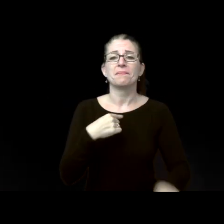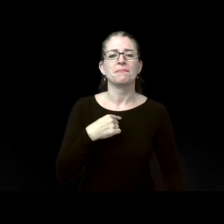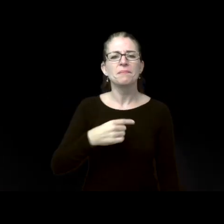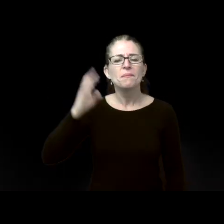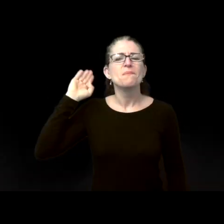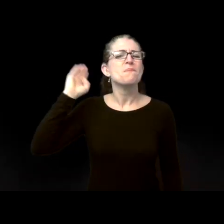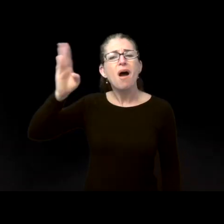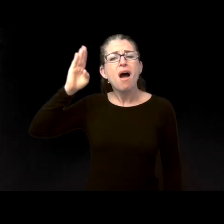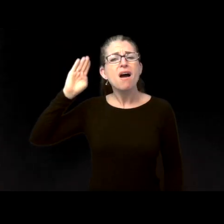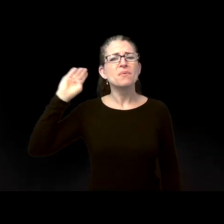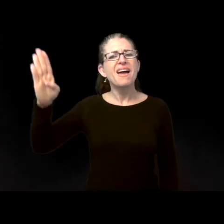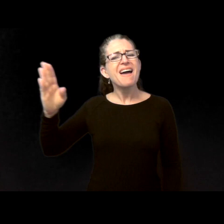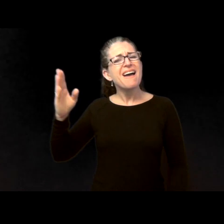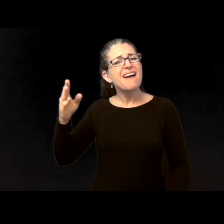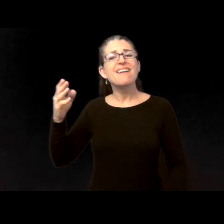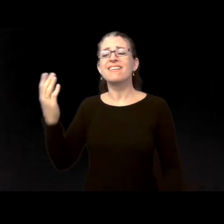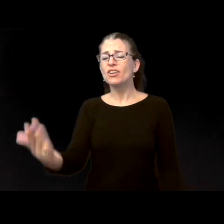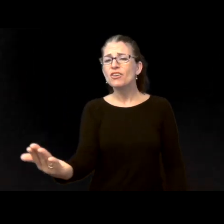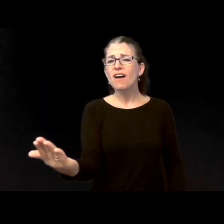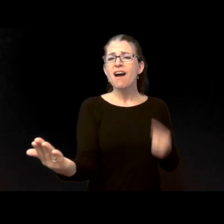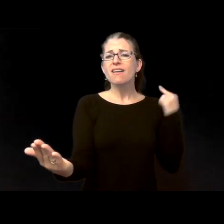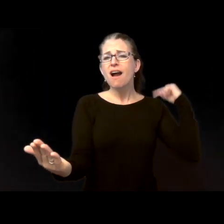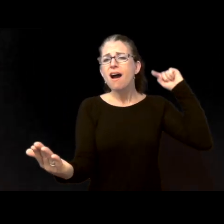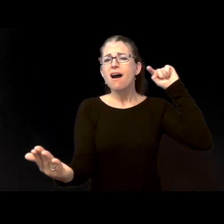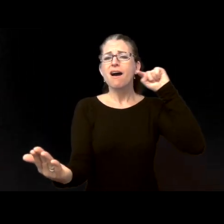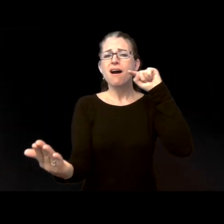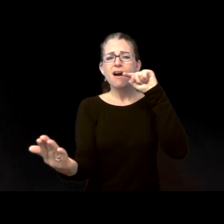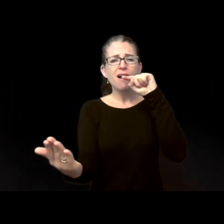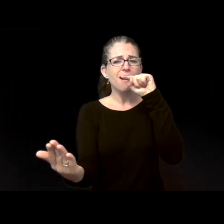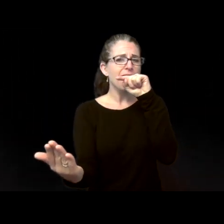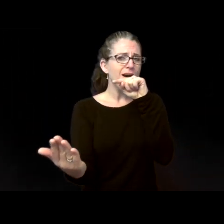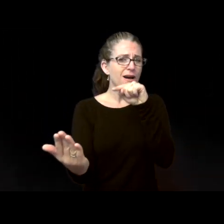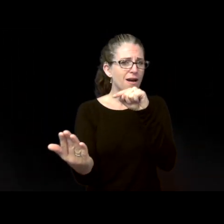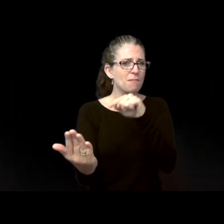hum. Oh, Broadway, here I come.